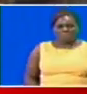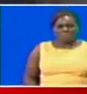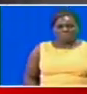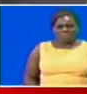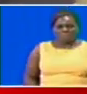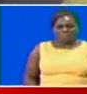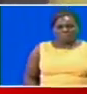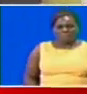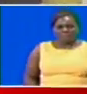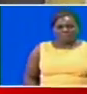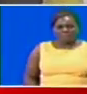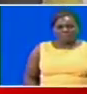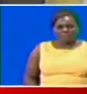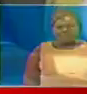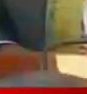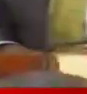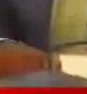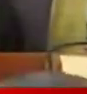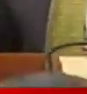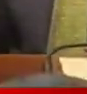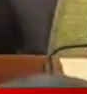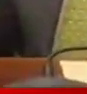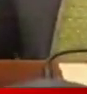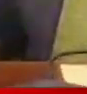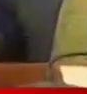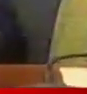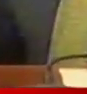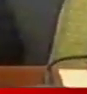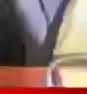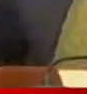Okay, now, Dr. Oluga.